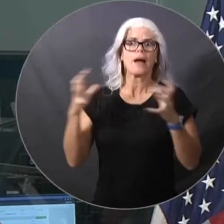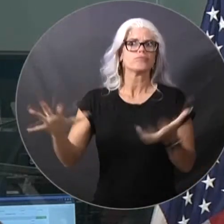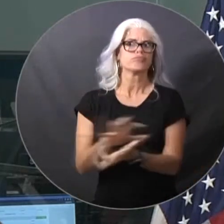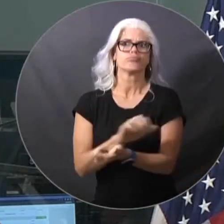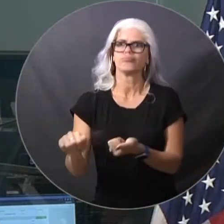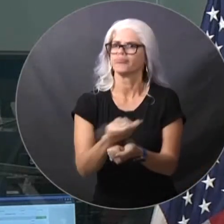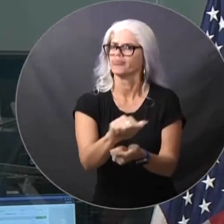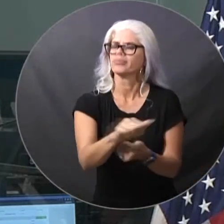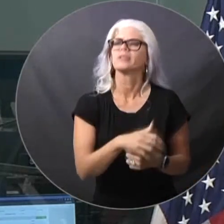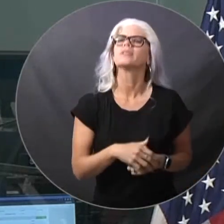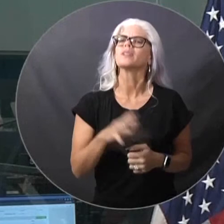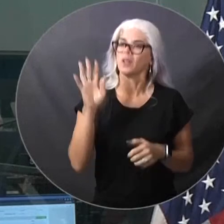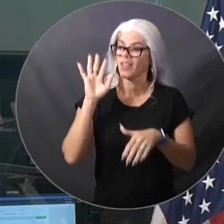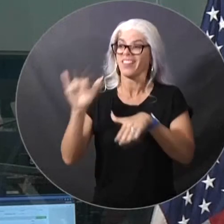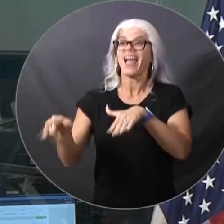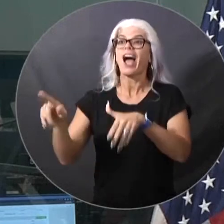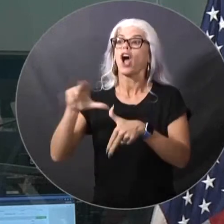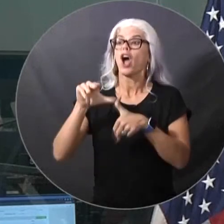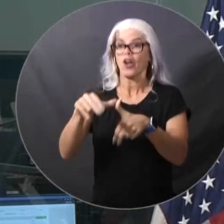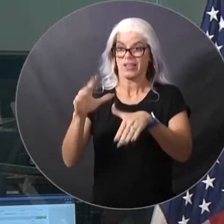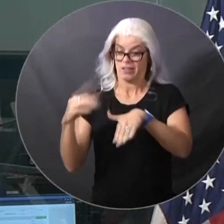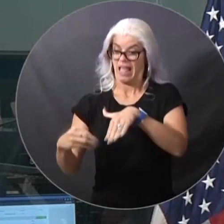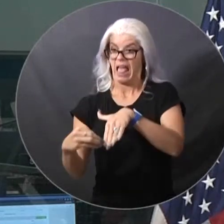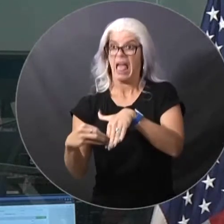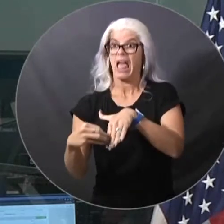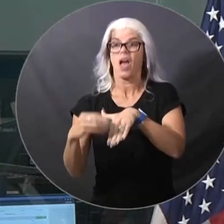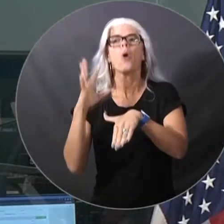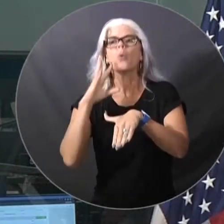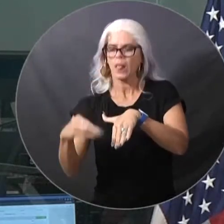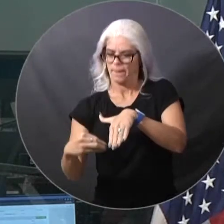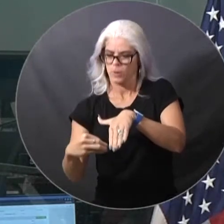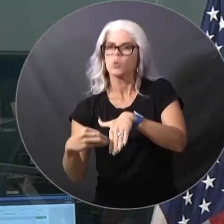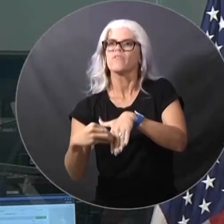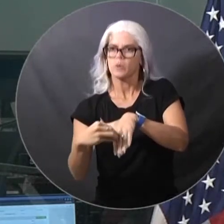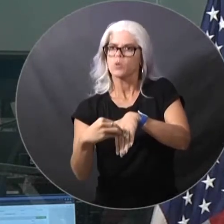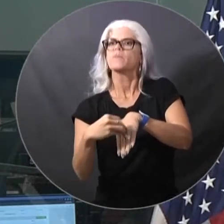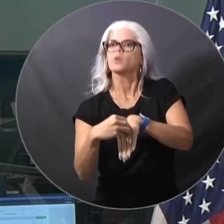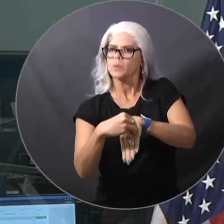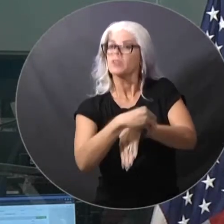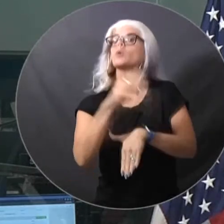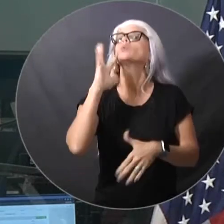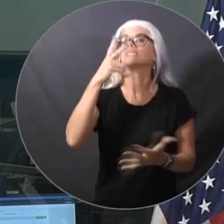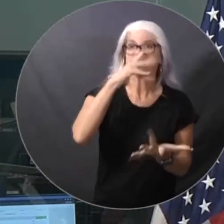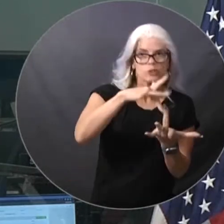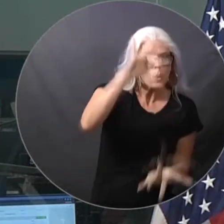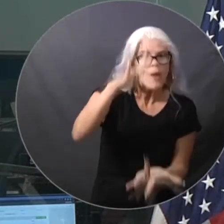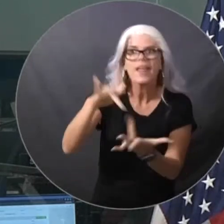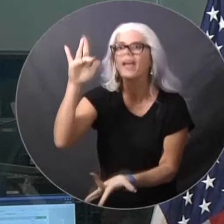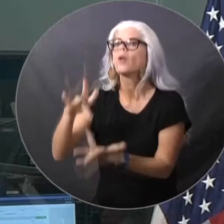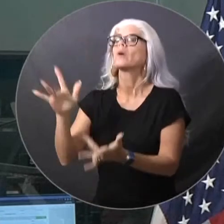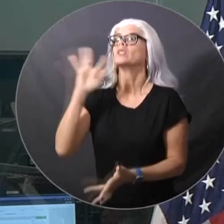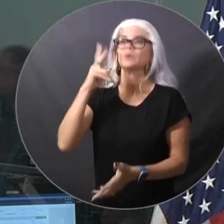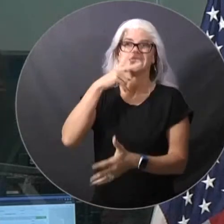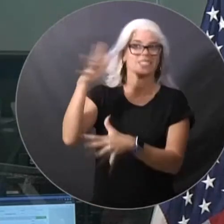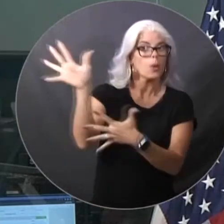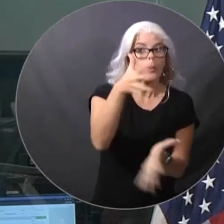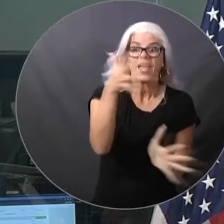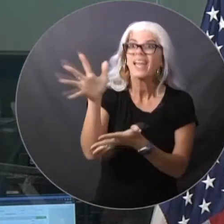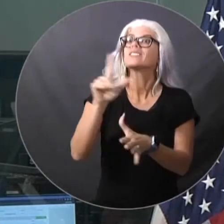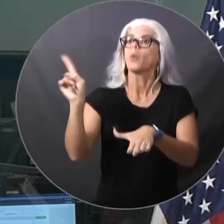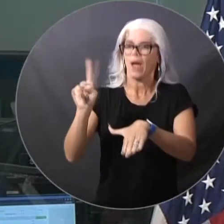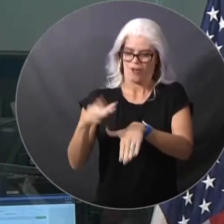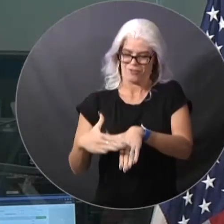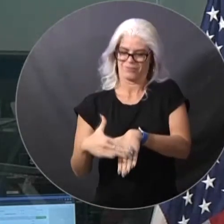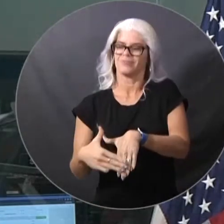move through the state of Florida. You're going to see hurricane force winds in places in central Florida, perhaps.